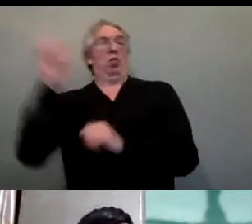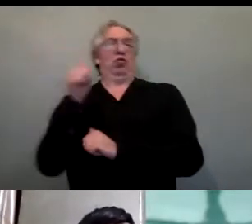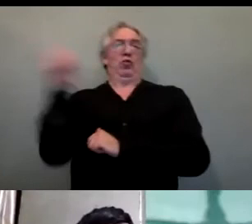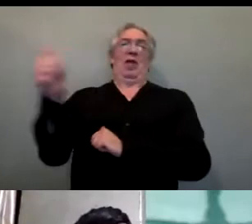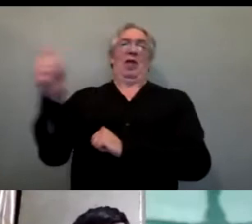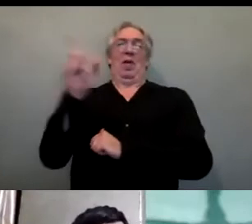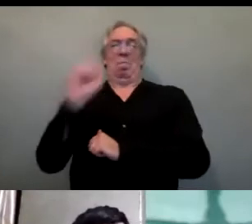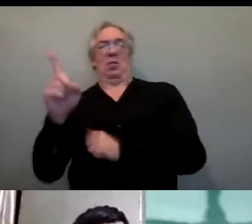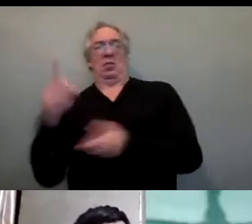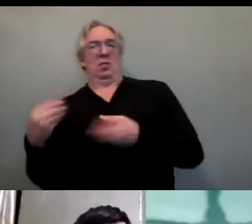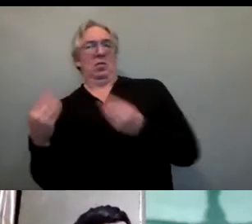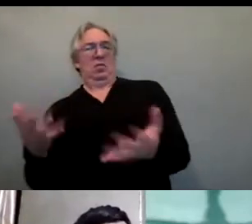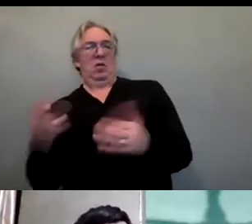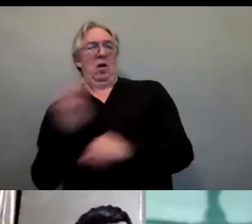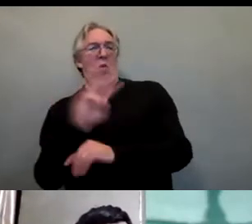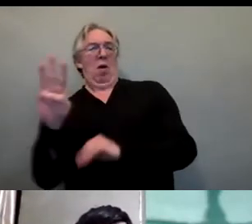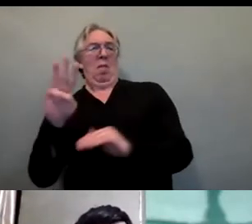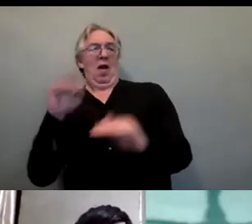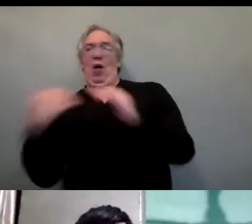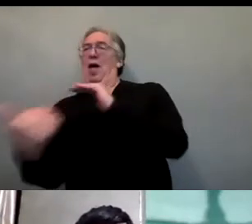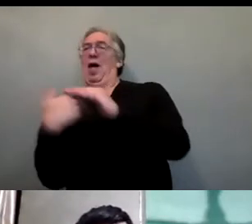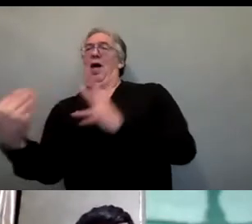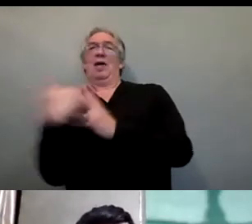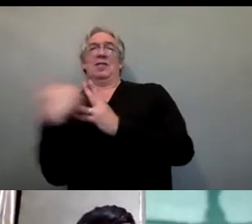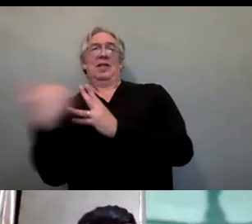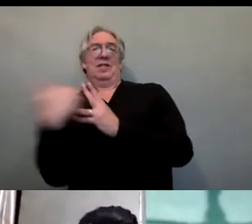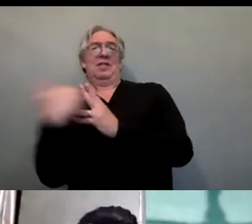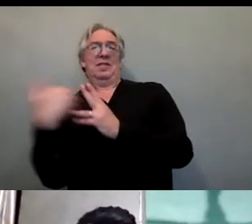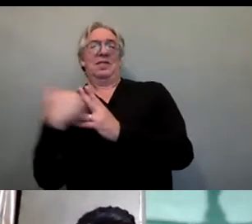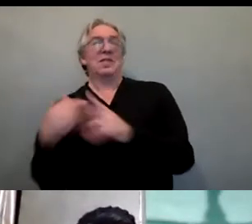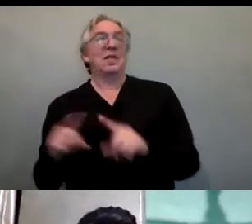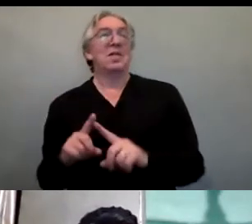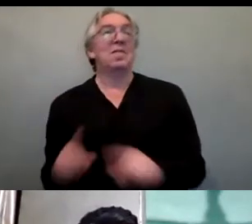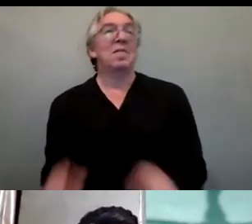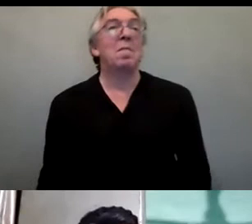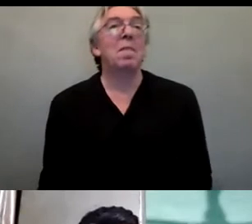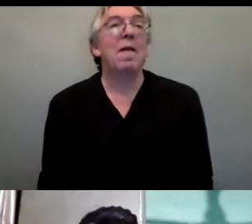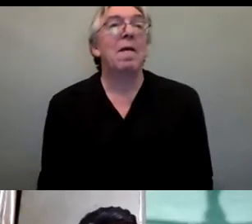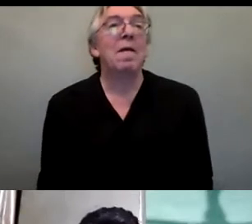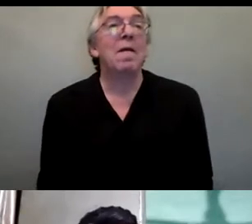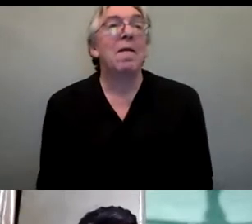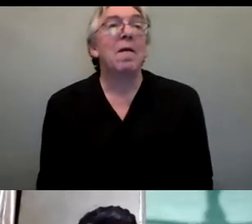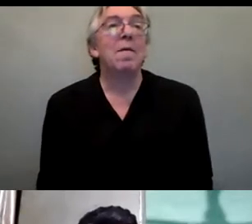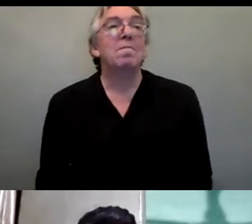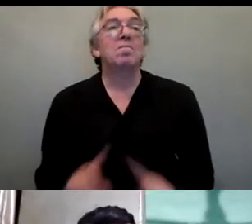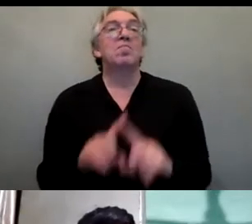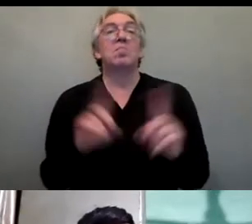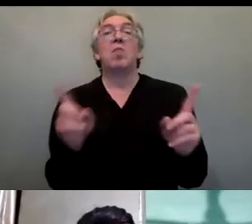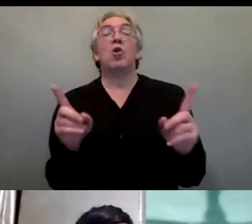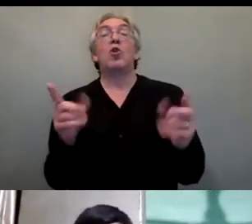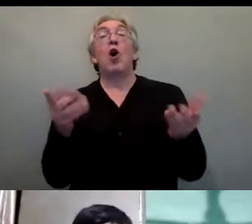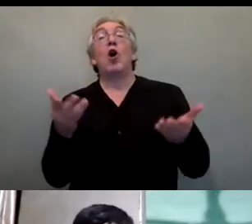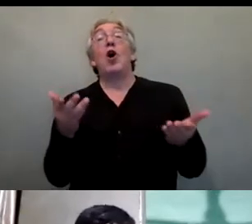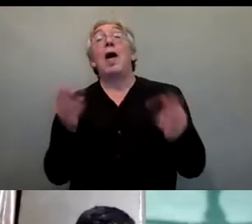covered before we get to a good situation. And the same situation applies to policies to